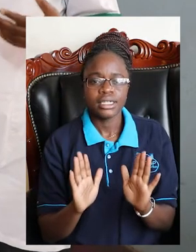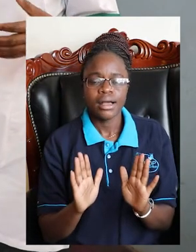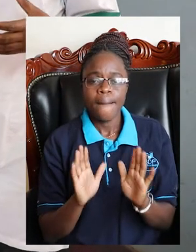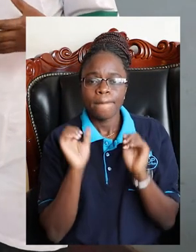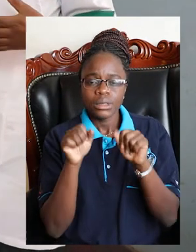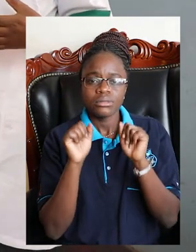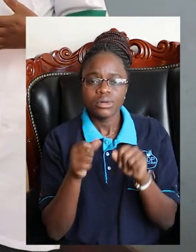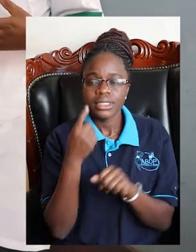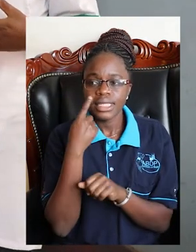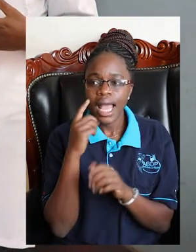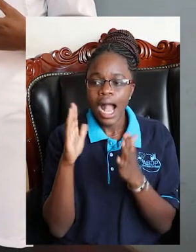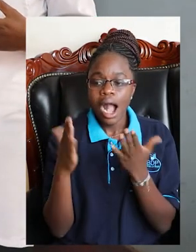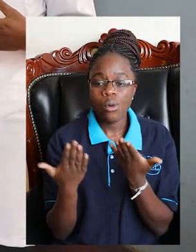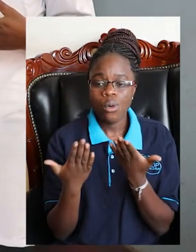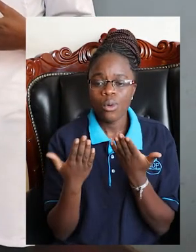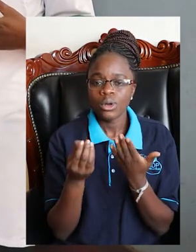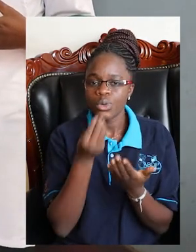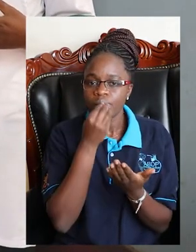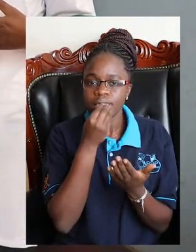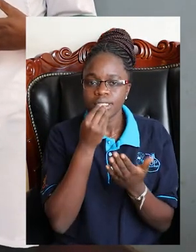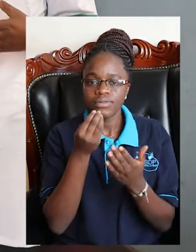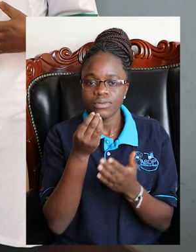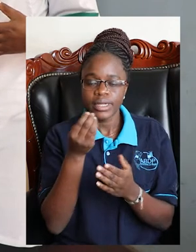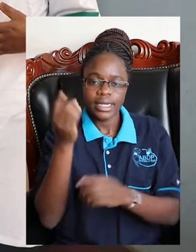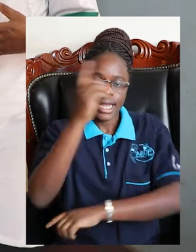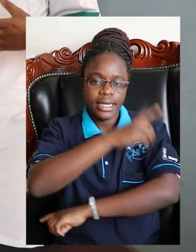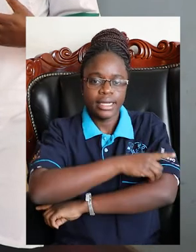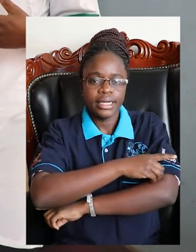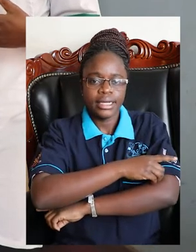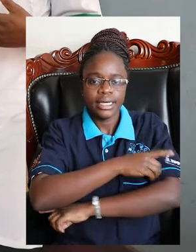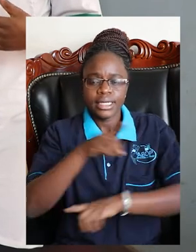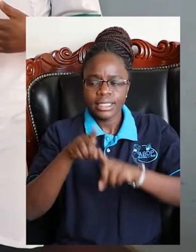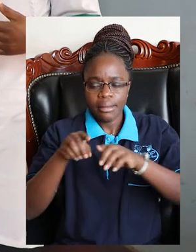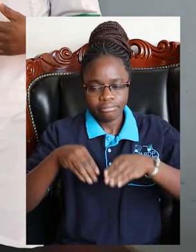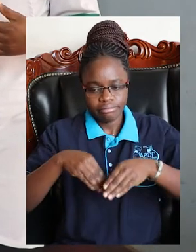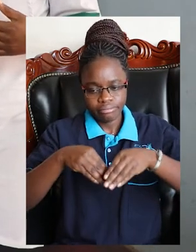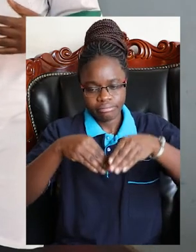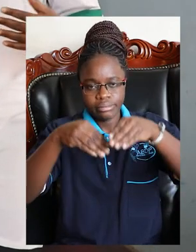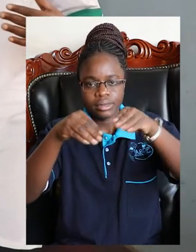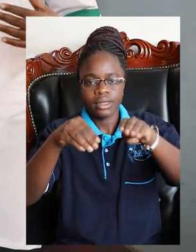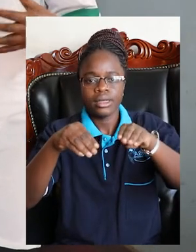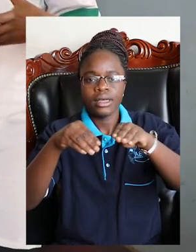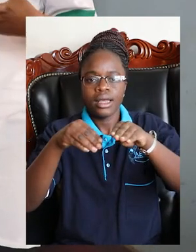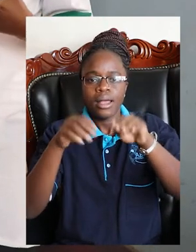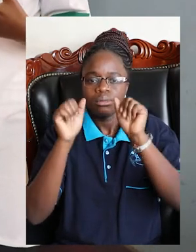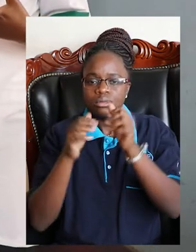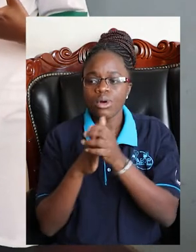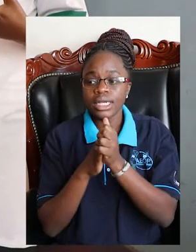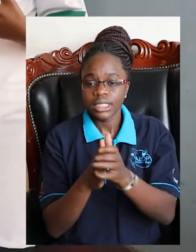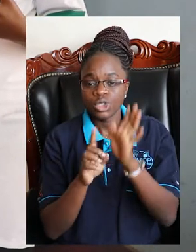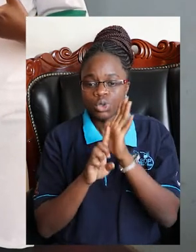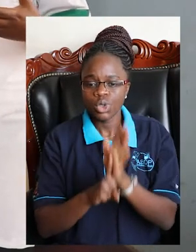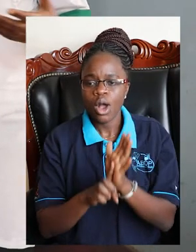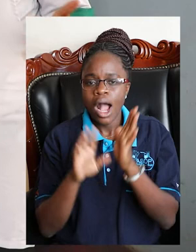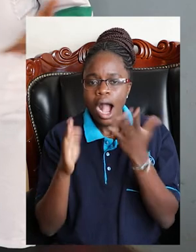food groups. So this is one, we call it the food pyramid, which is a food pyramid guide. And it can easily guide you to